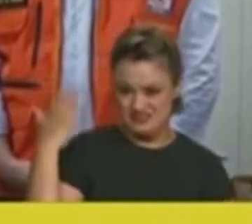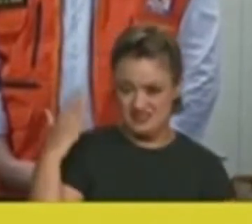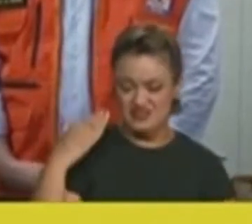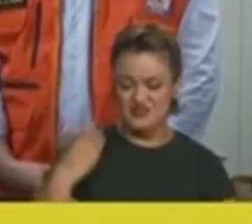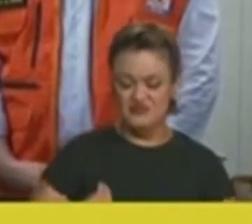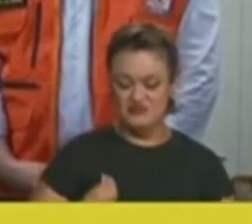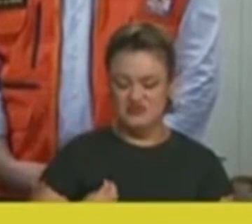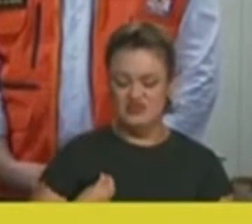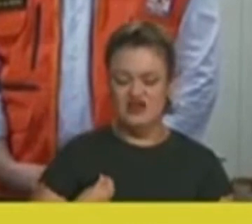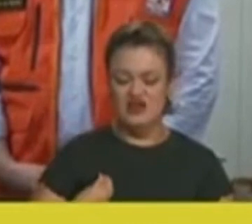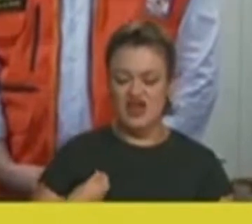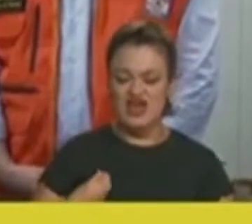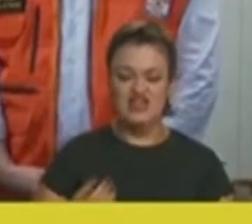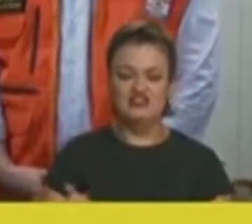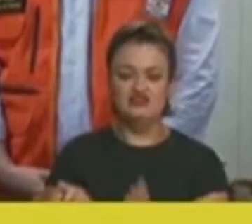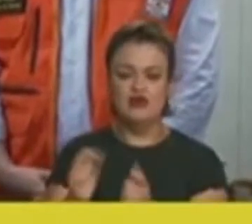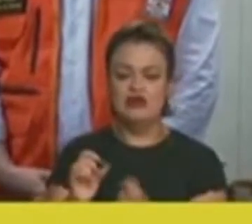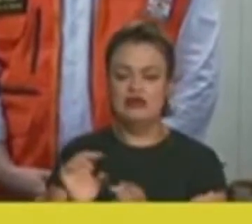problems and